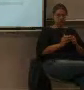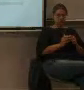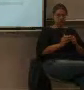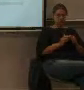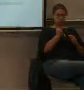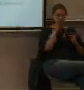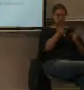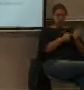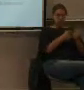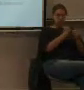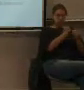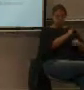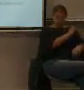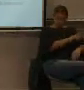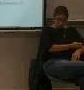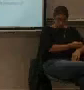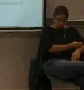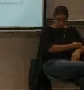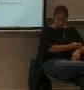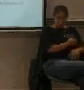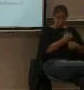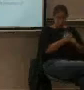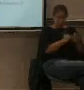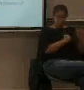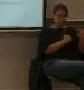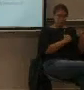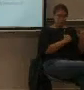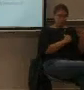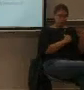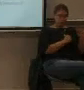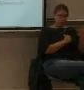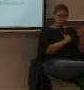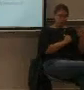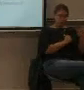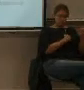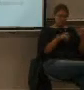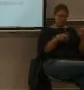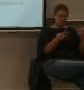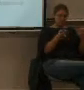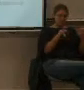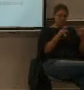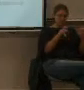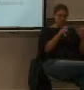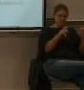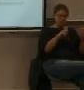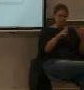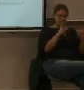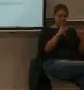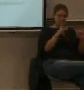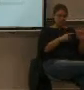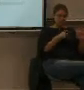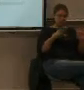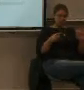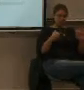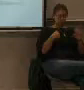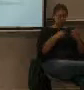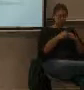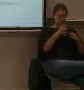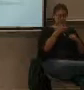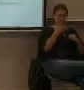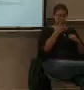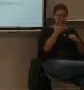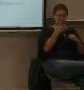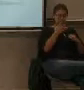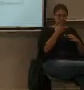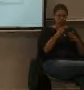So if it takes more energy, right, and they're phytoplankton are primary producers, and there's more light, what's